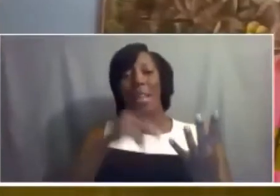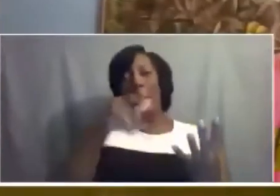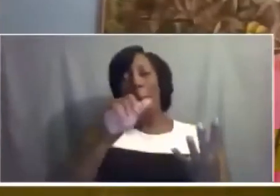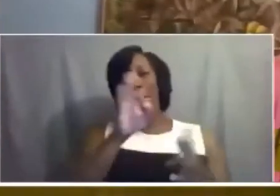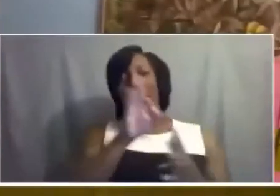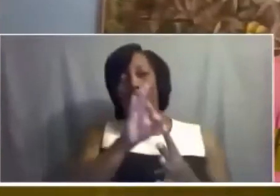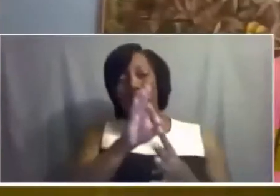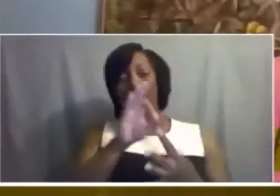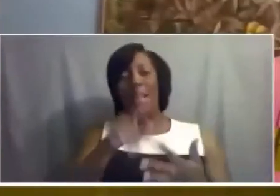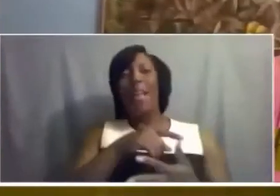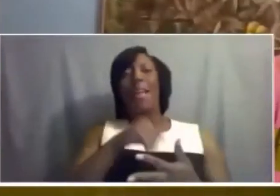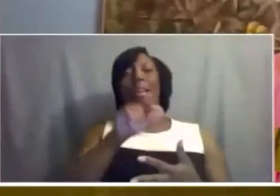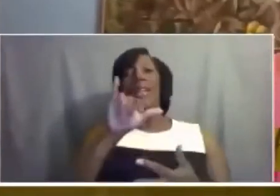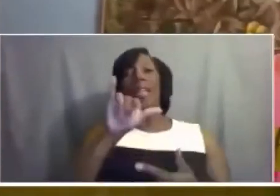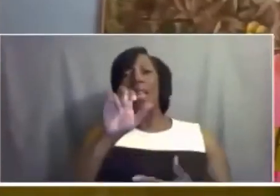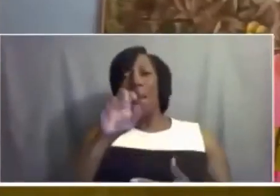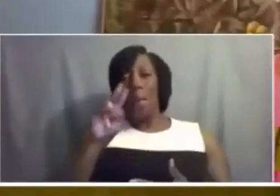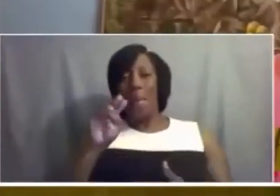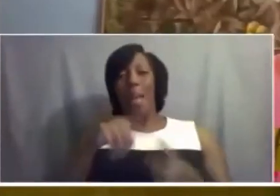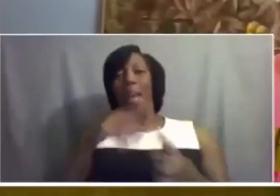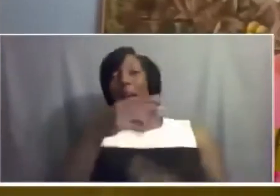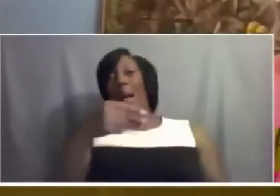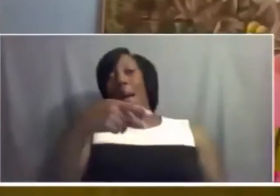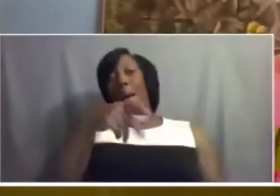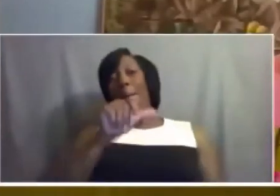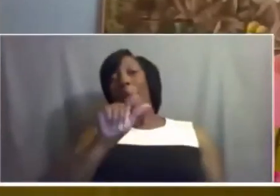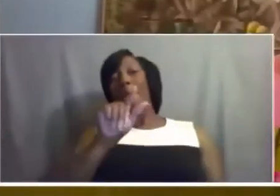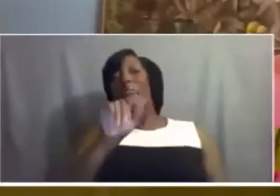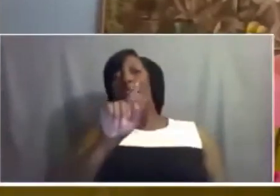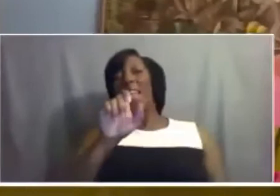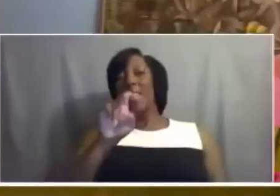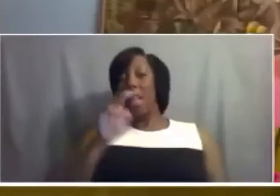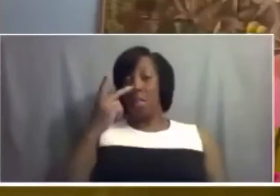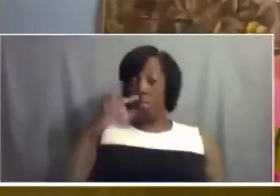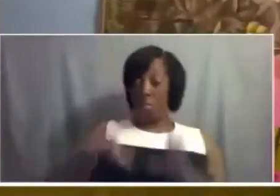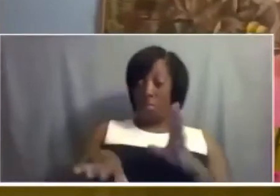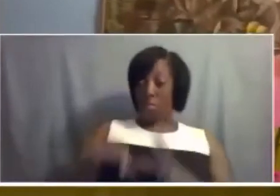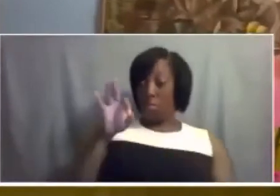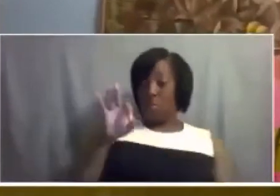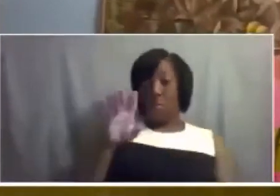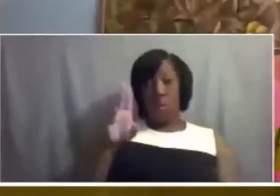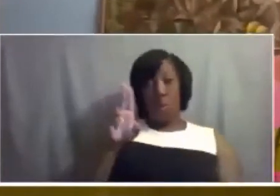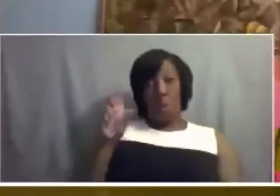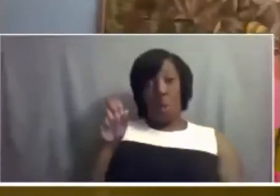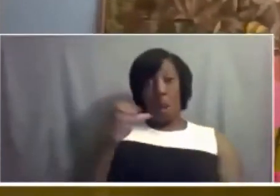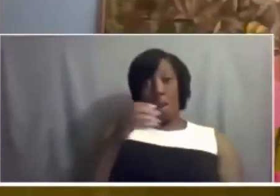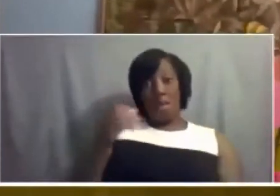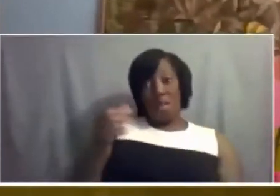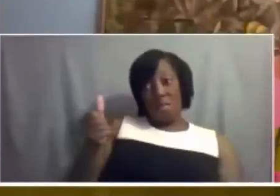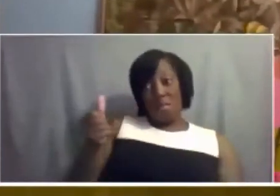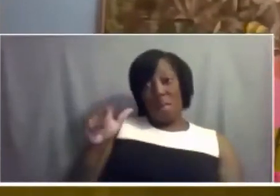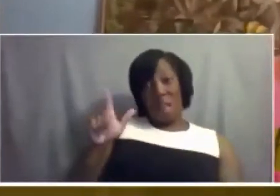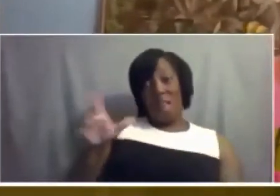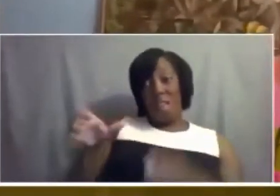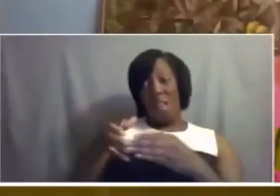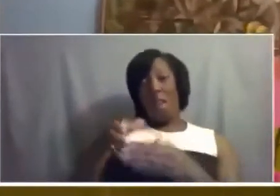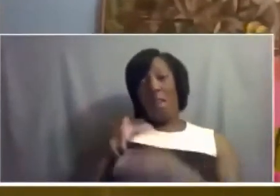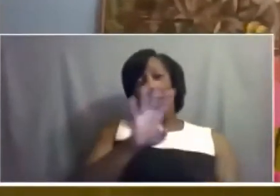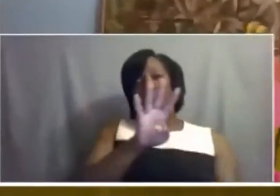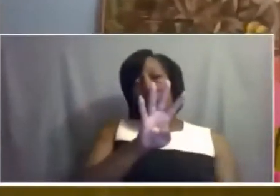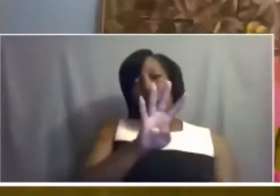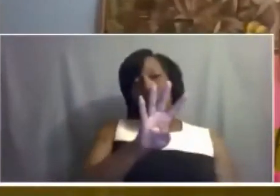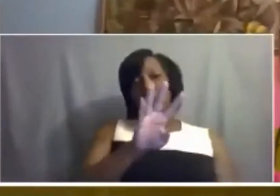Palestine, and found out that the US and its allies had been dropping 46 bombs a